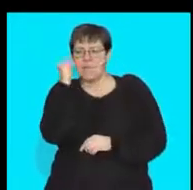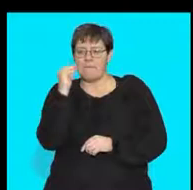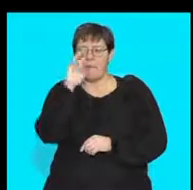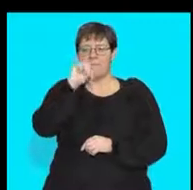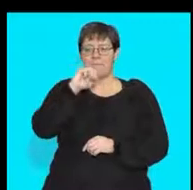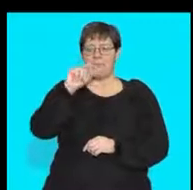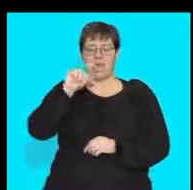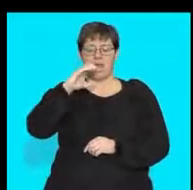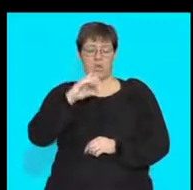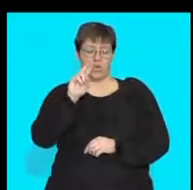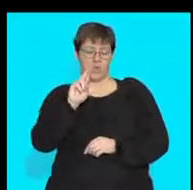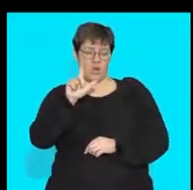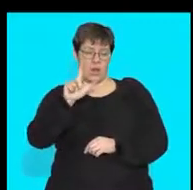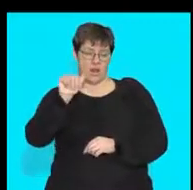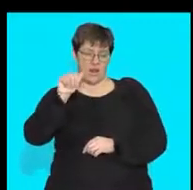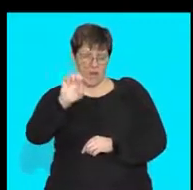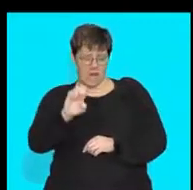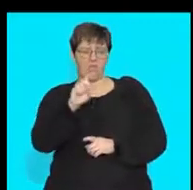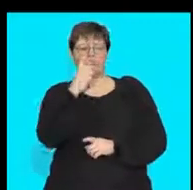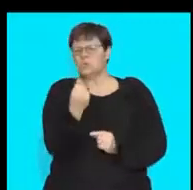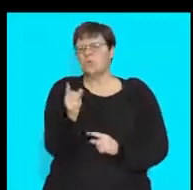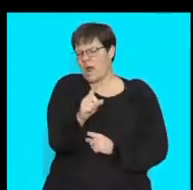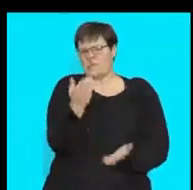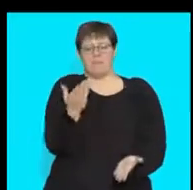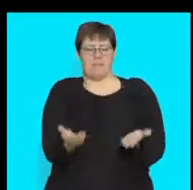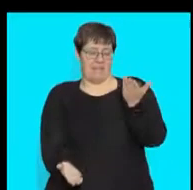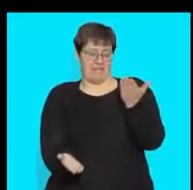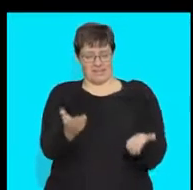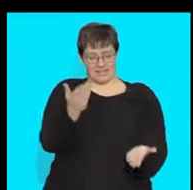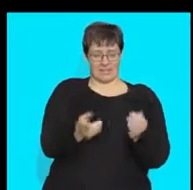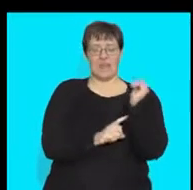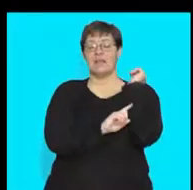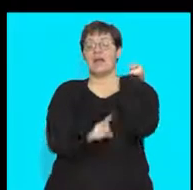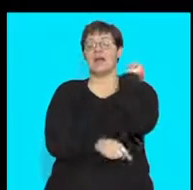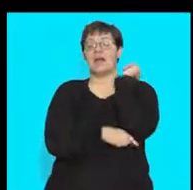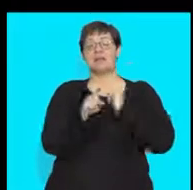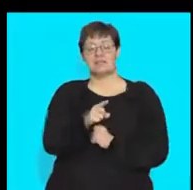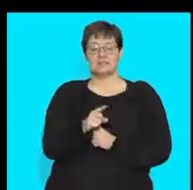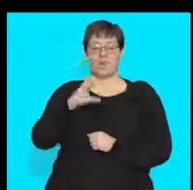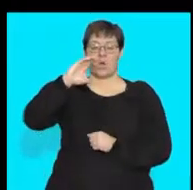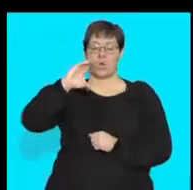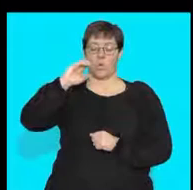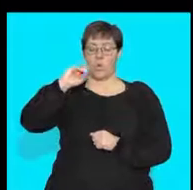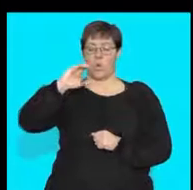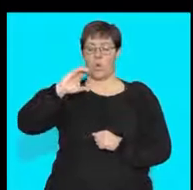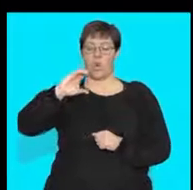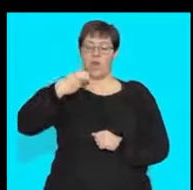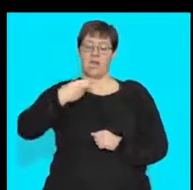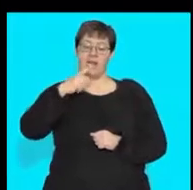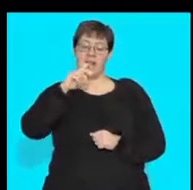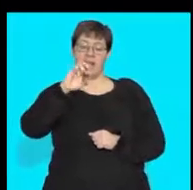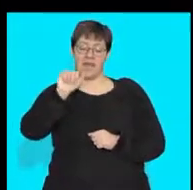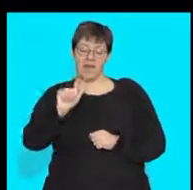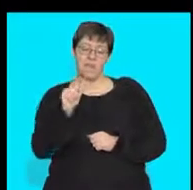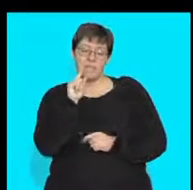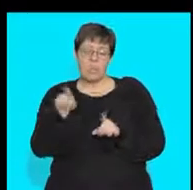cells that we call macula, right? And macula is also to do with balance. And then the last one here is the cochlea,